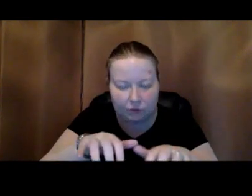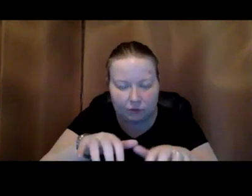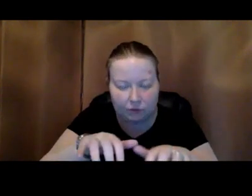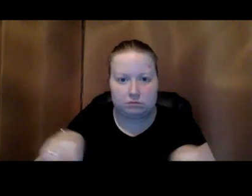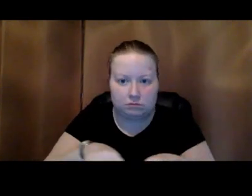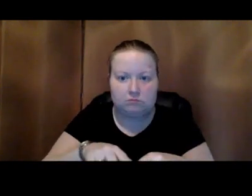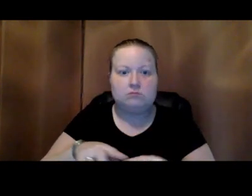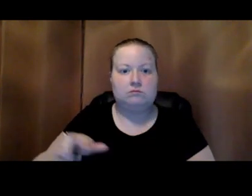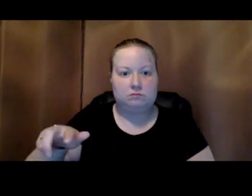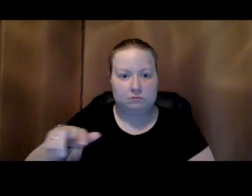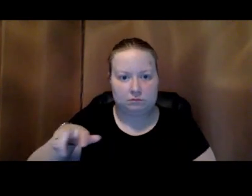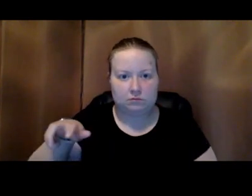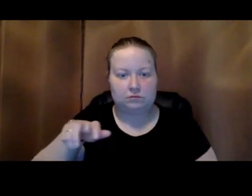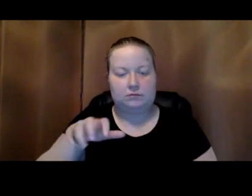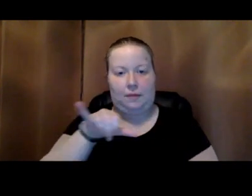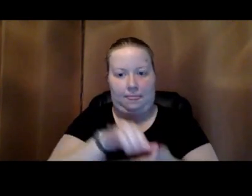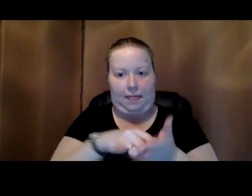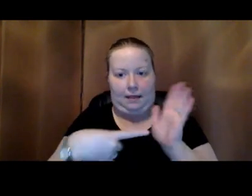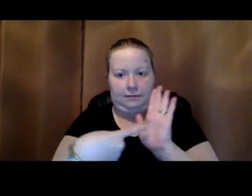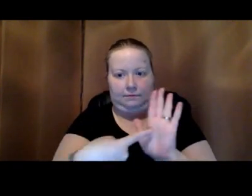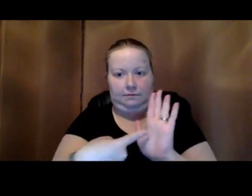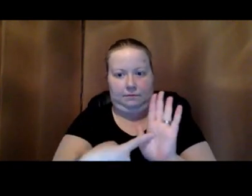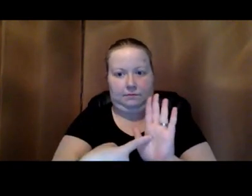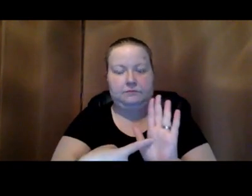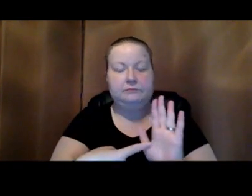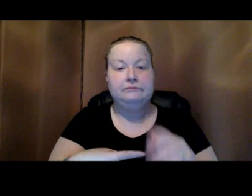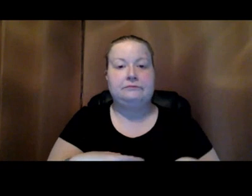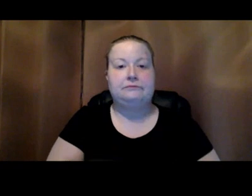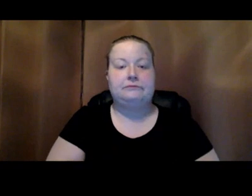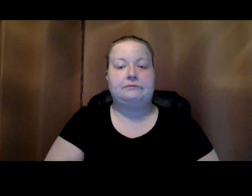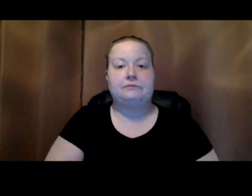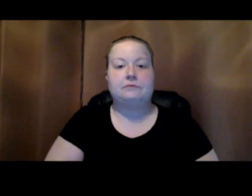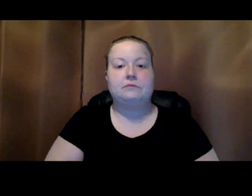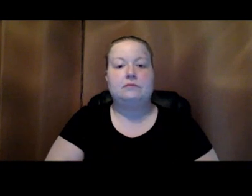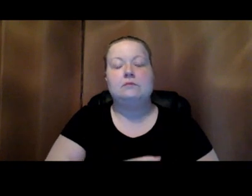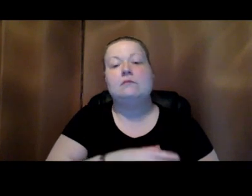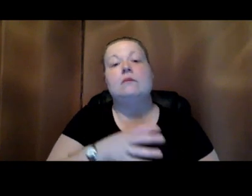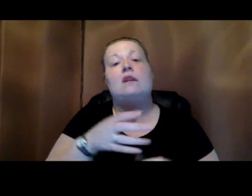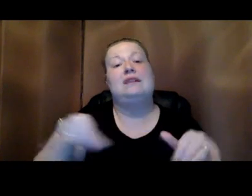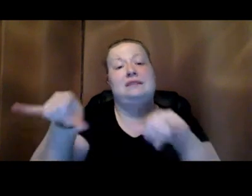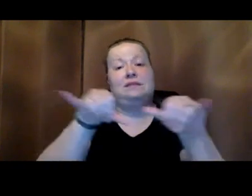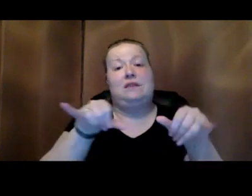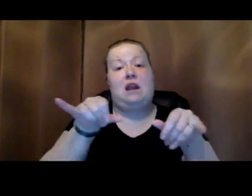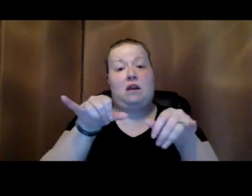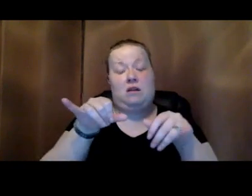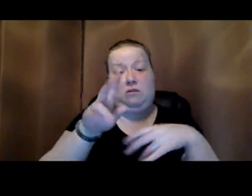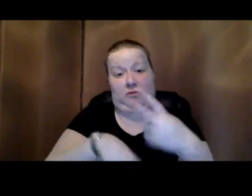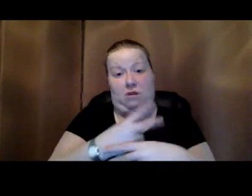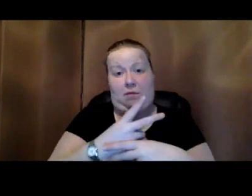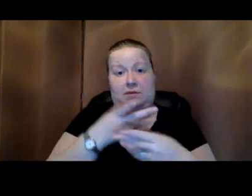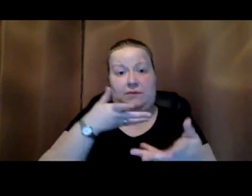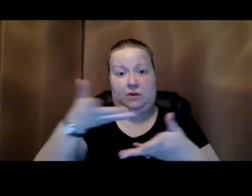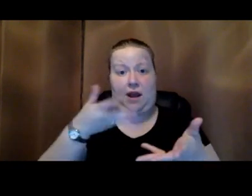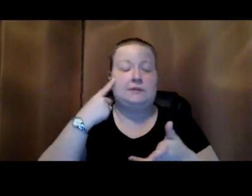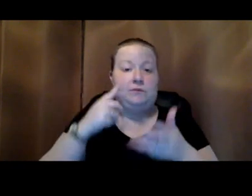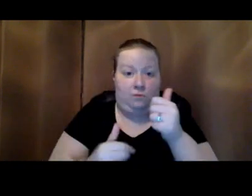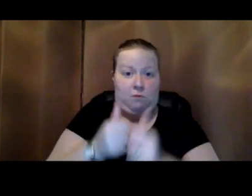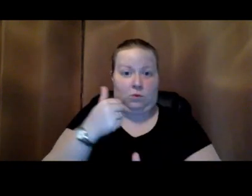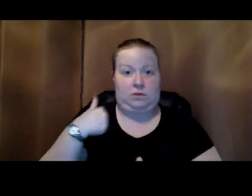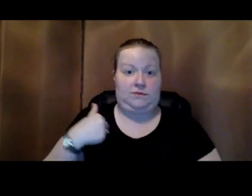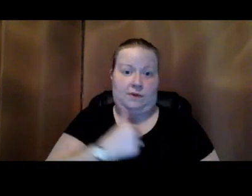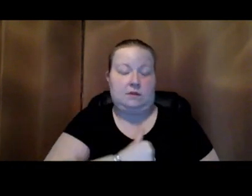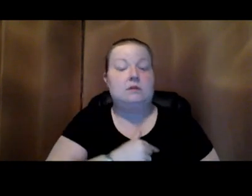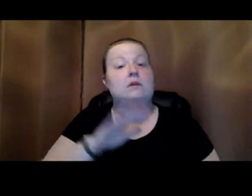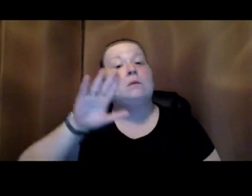are examples of this. And of course, they're the standard forms of interaction for most of us. But by